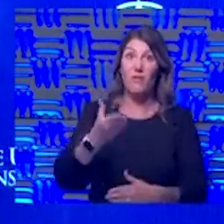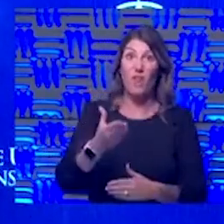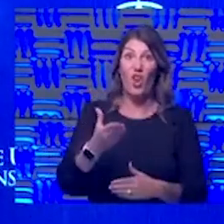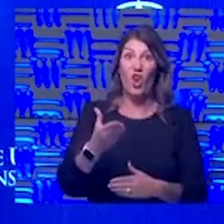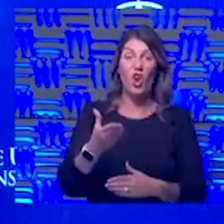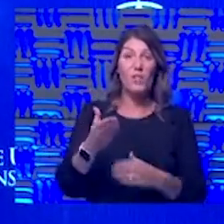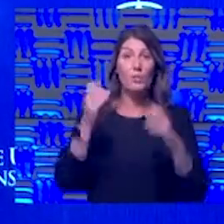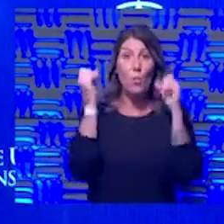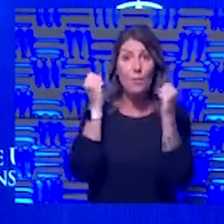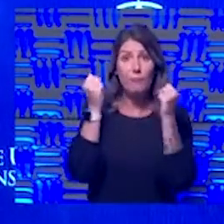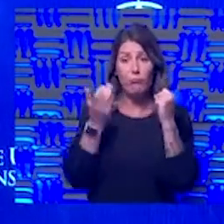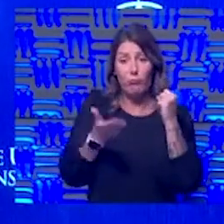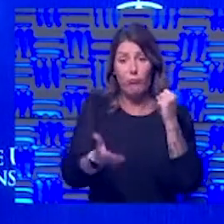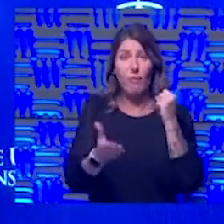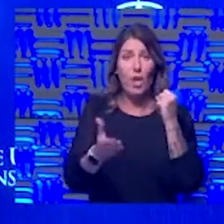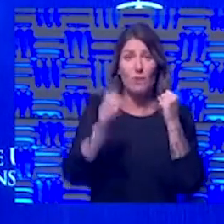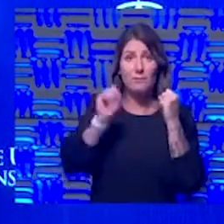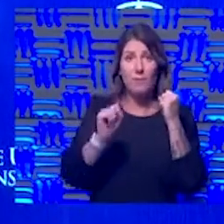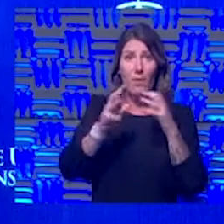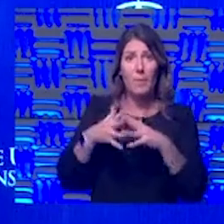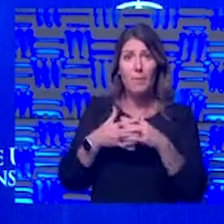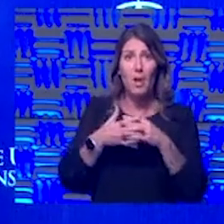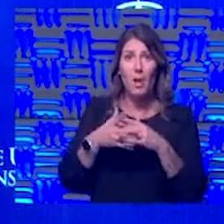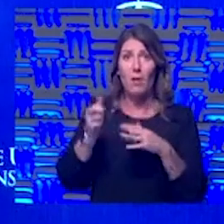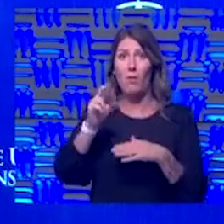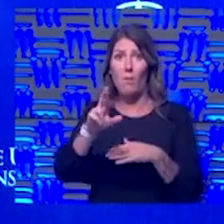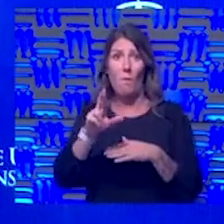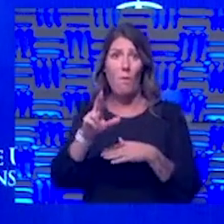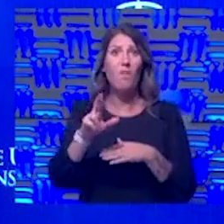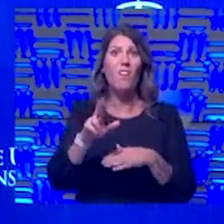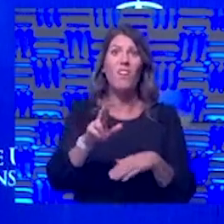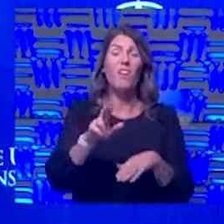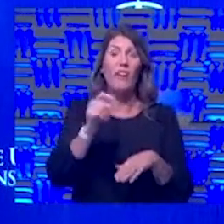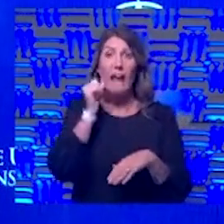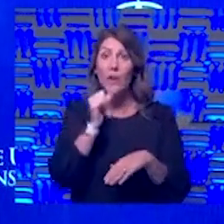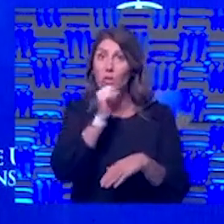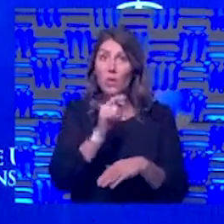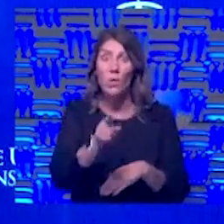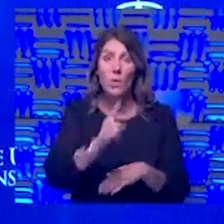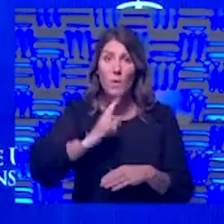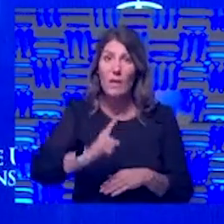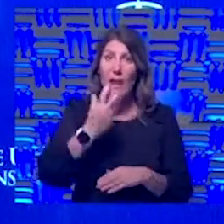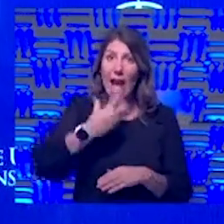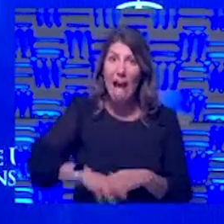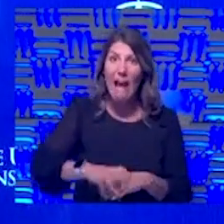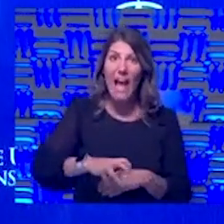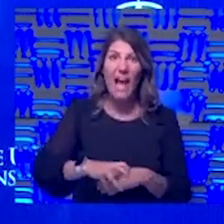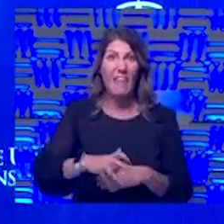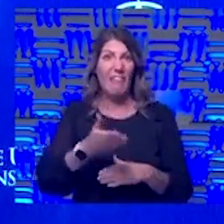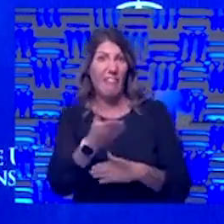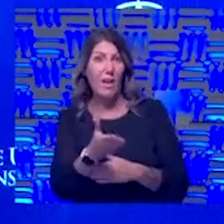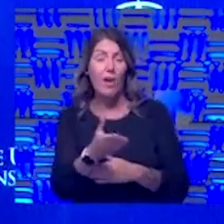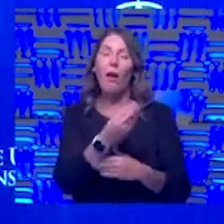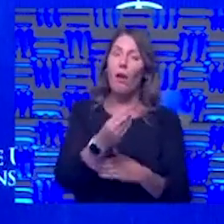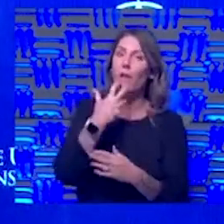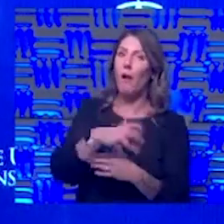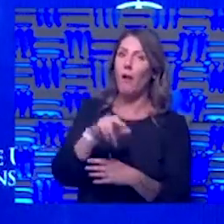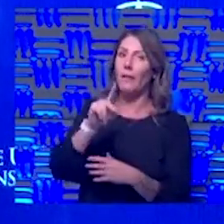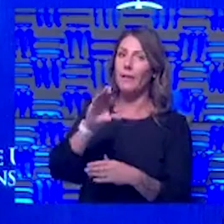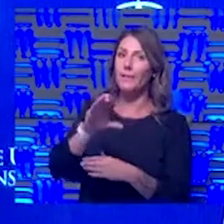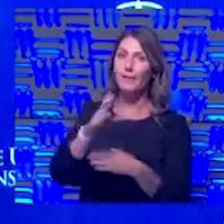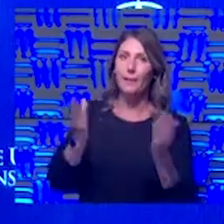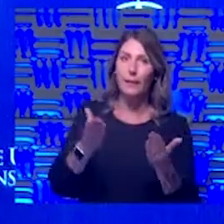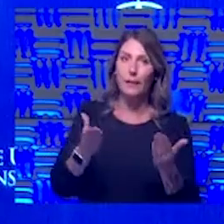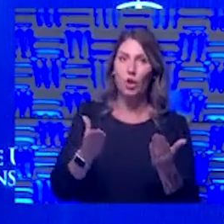very prevalent in Latin America or Arizona, where it's really hot. And it's very prevalent, of course, really hot in Kansas City here now. Mm-hmm.